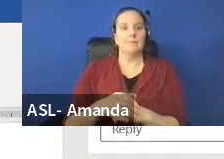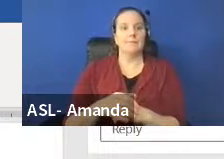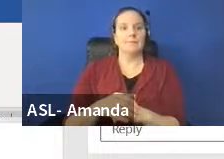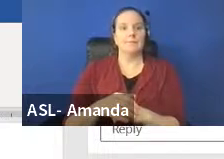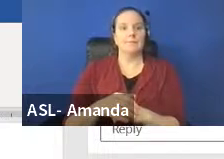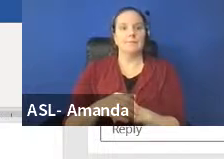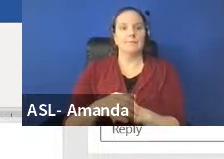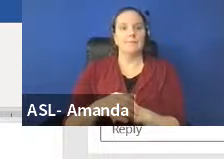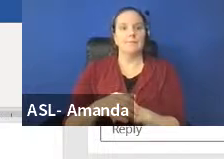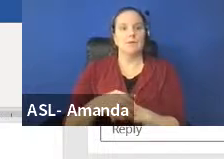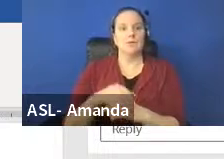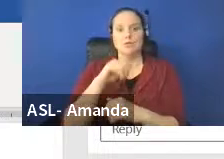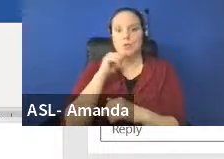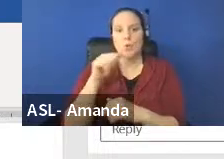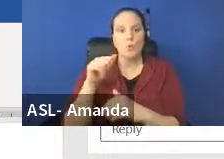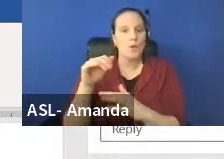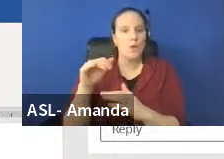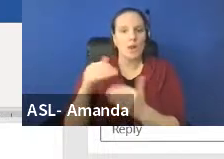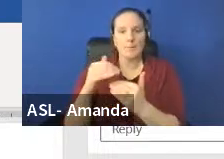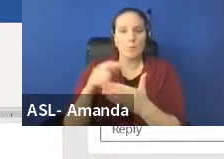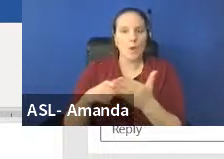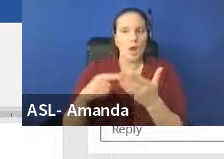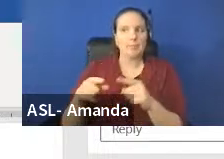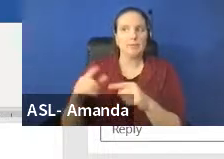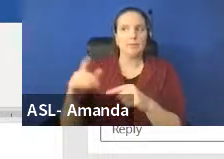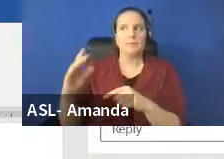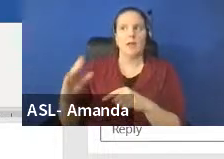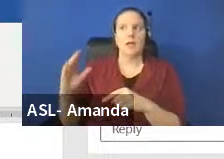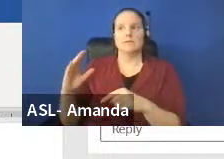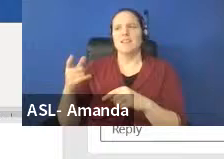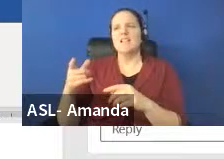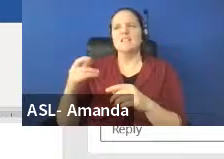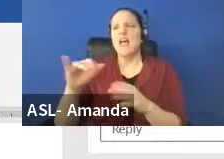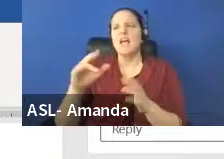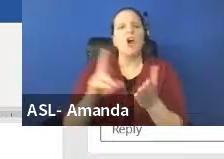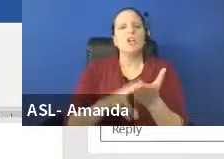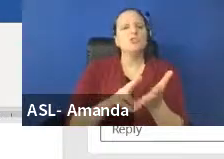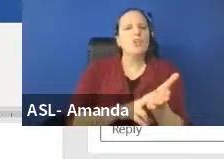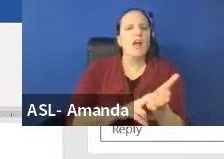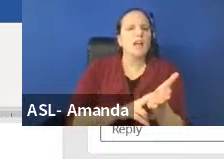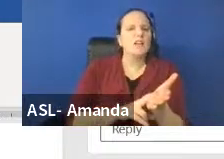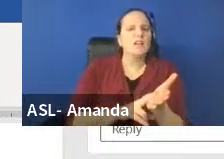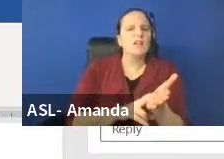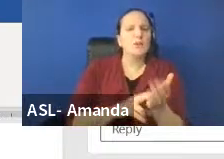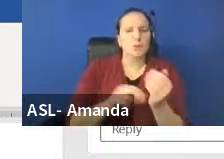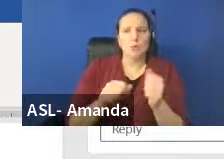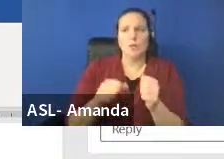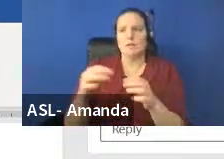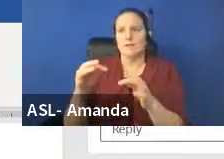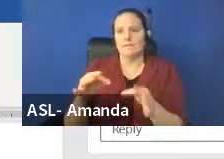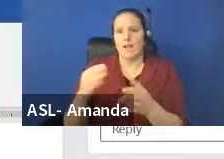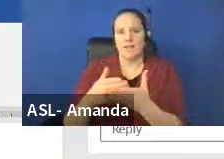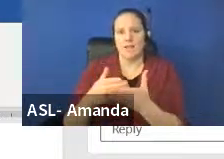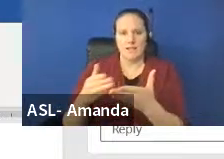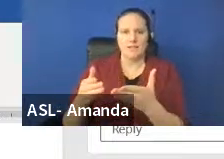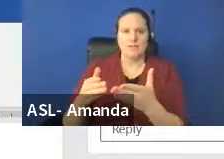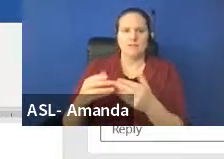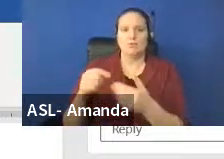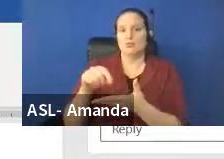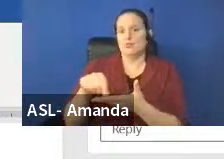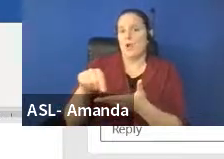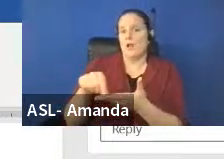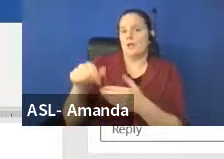by what's happened in these agreements in the past, because these are like contracts, and you can really define things and kind of write your